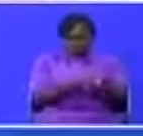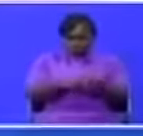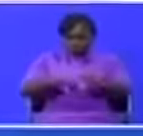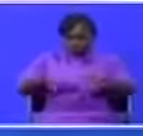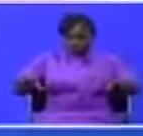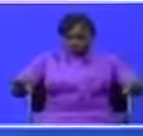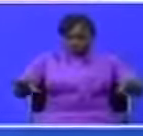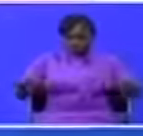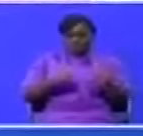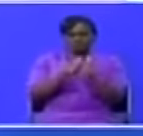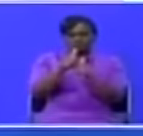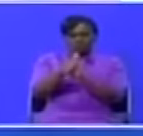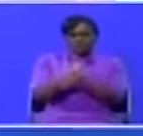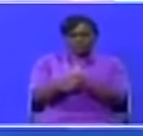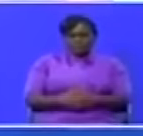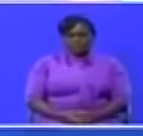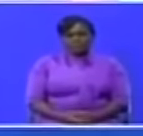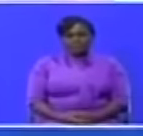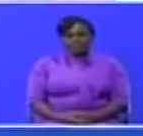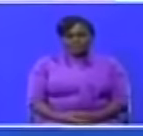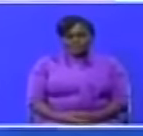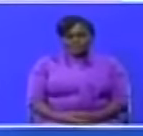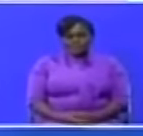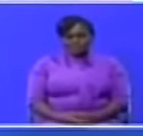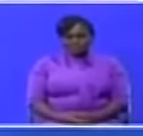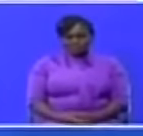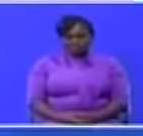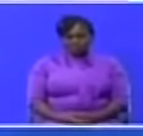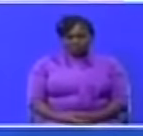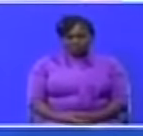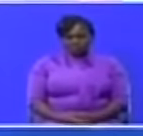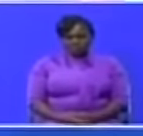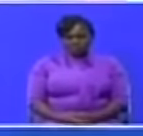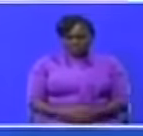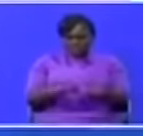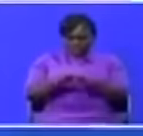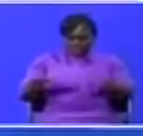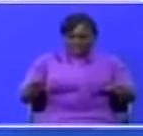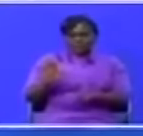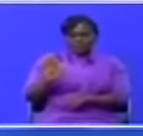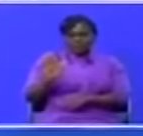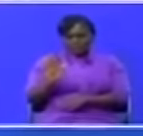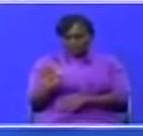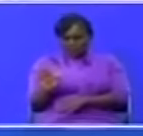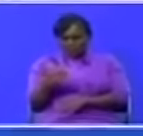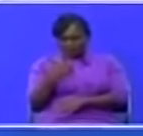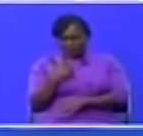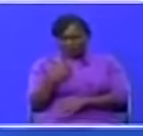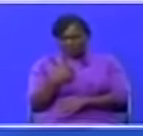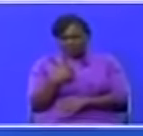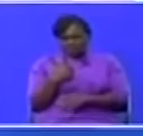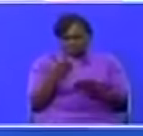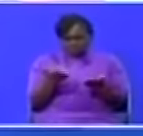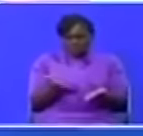a distance at low tide. Mkulima mmoja akapoa shamba lake, akatumia shamba lake bloki 66. Tukawa